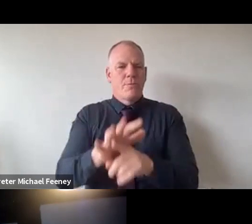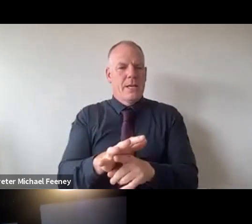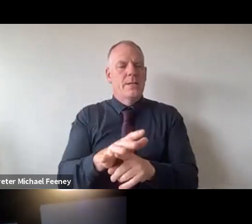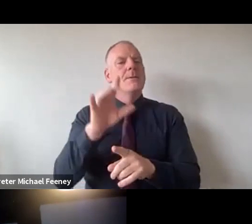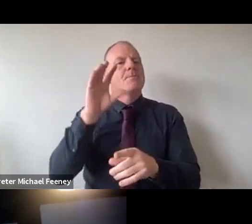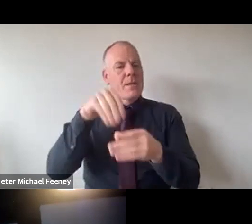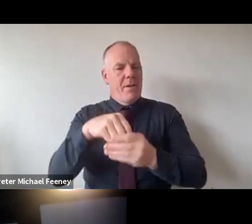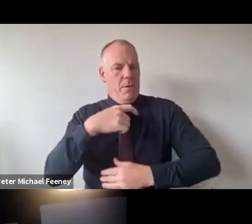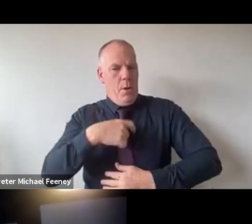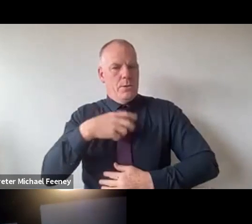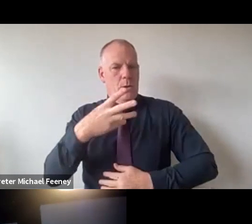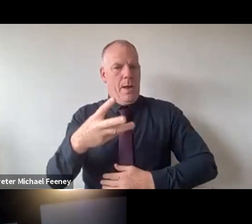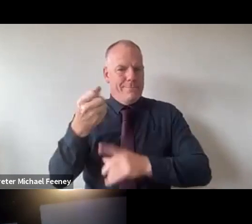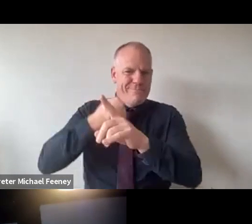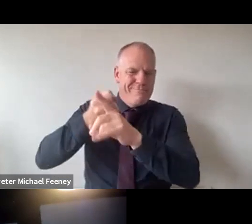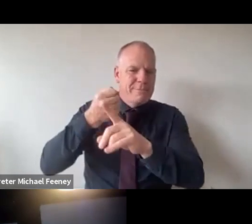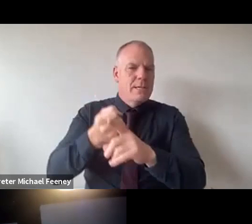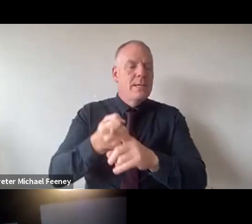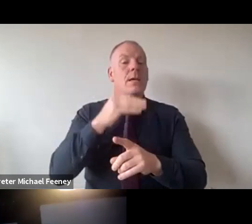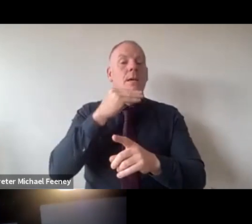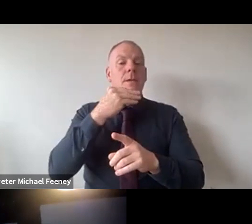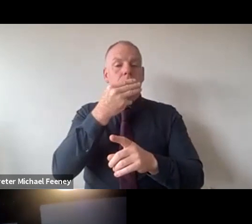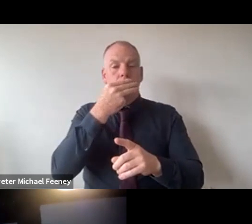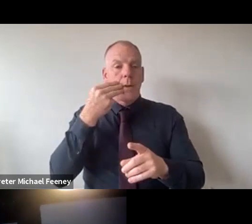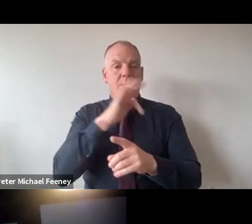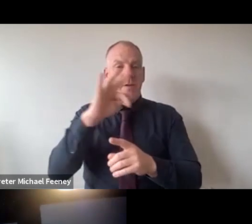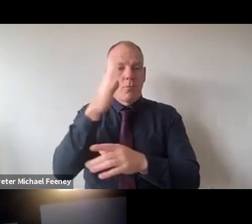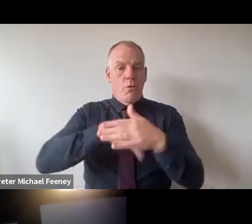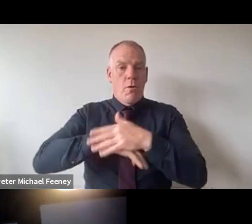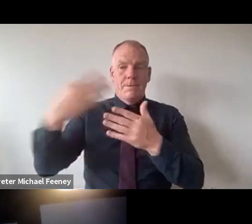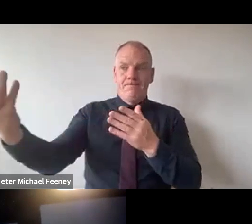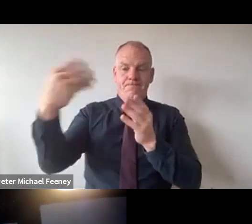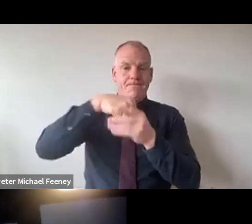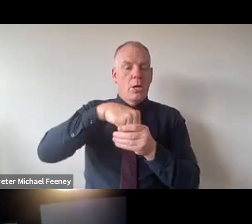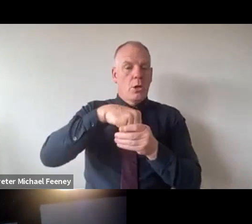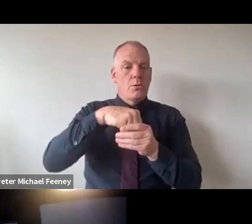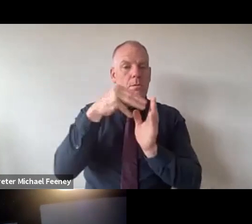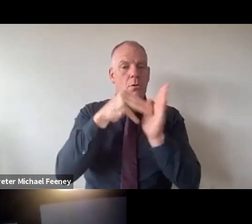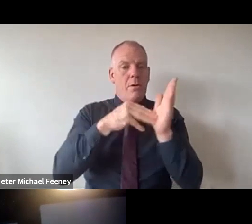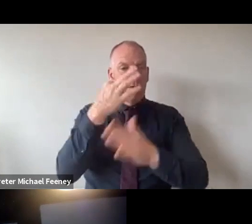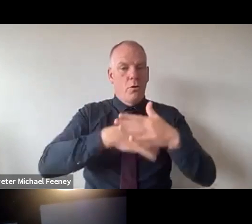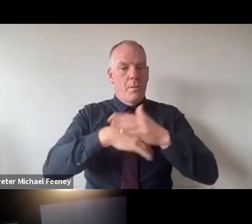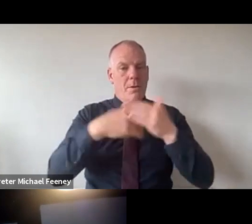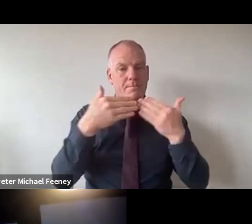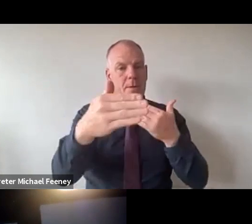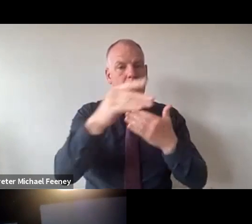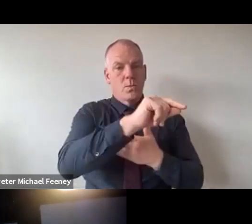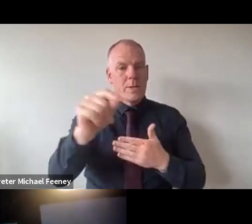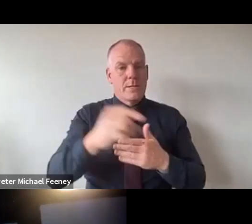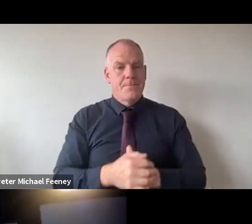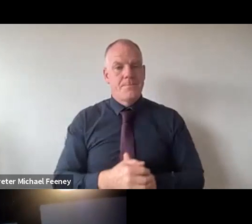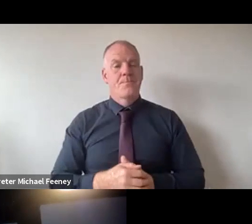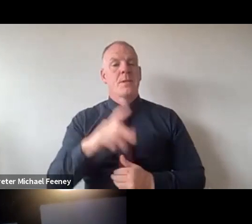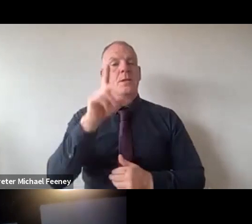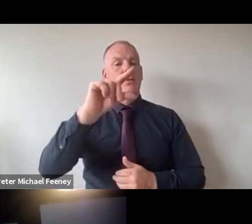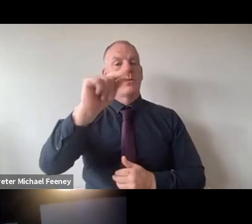in a personal capacity. And this has led to a commitment from the state for its inclusion in the programme for government in 2020. In